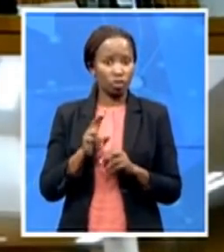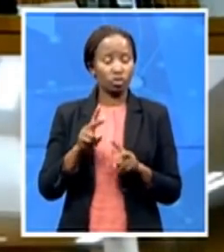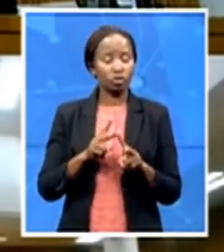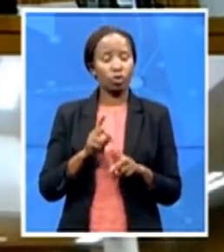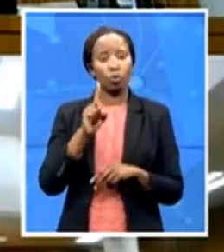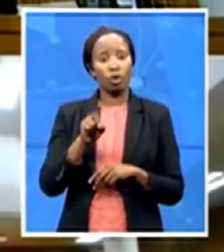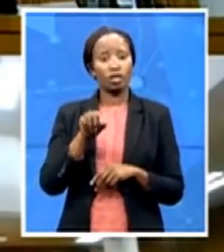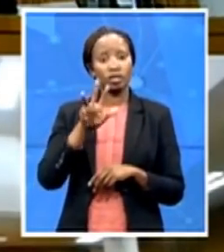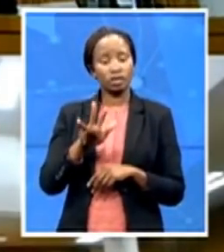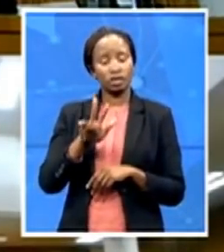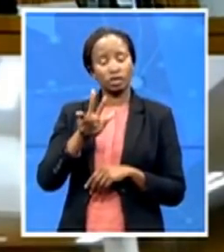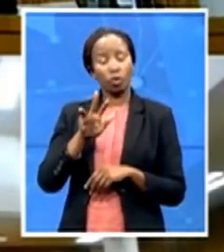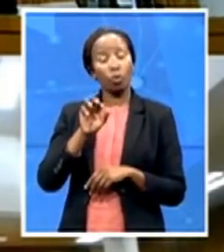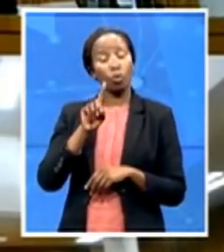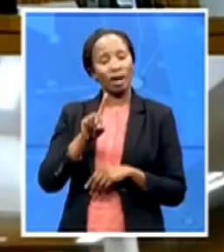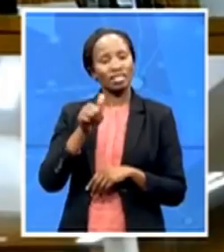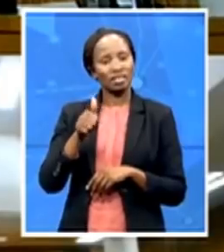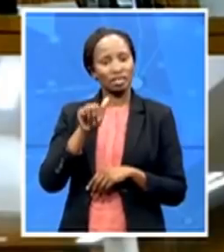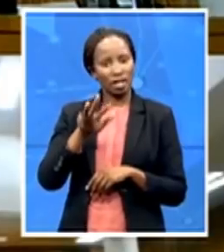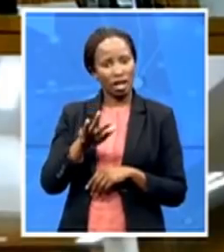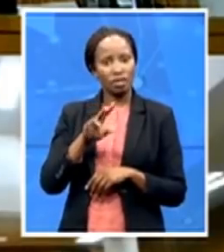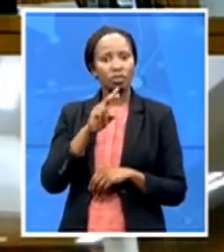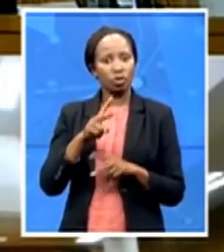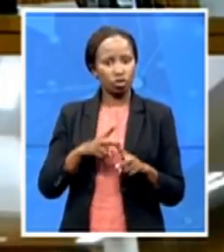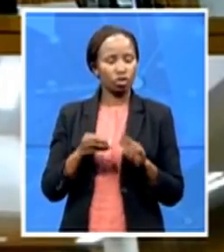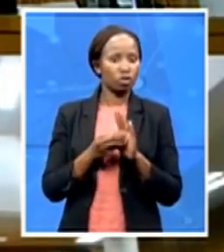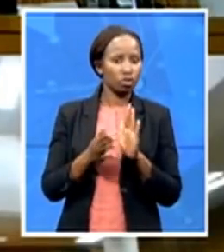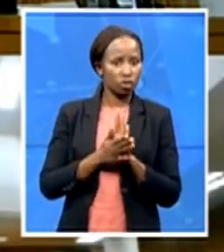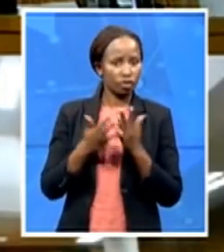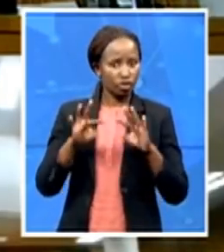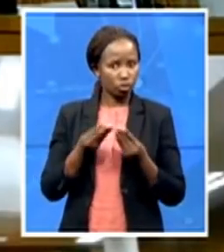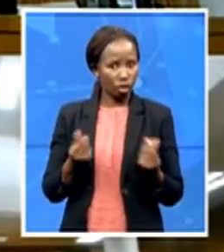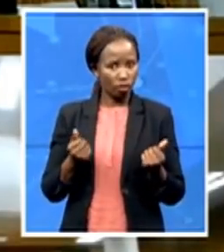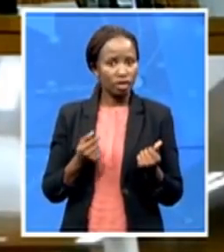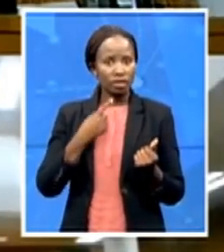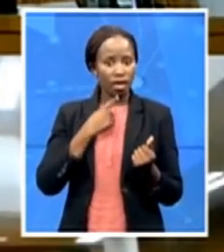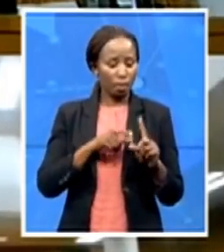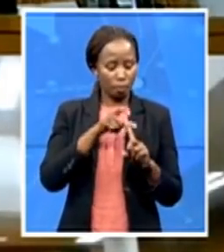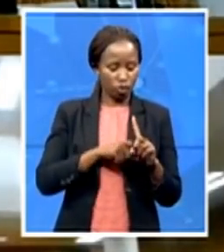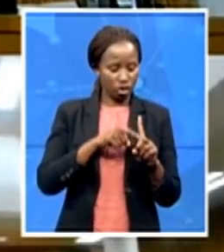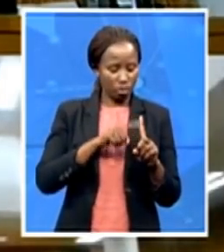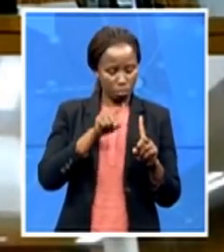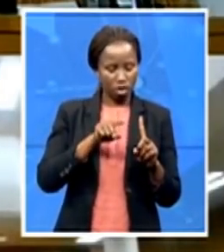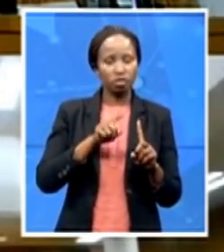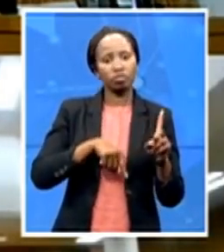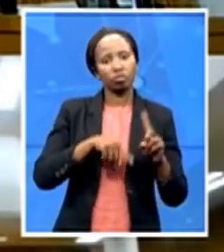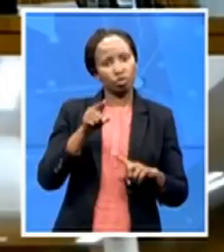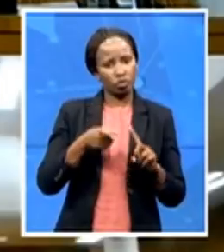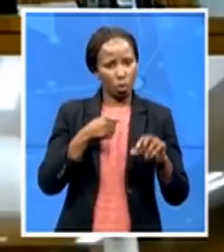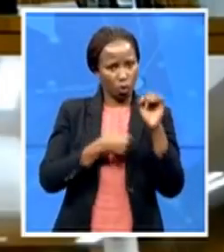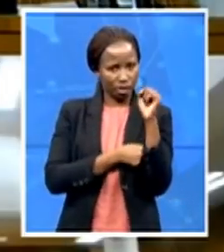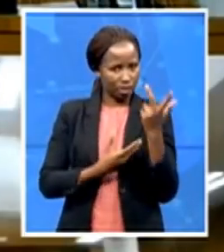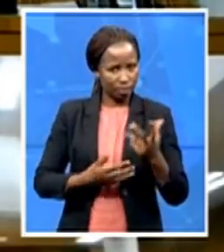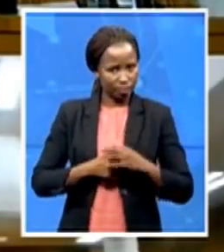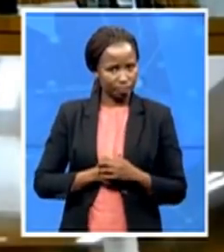such a finding is made, that the person must be removed from office. The third point that we wish to make relates to the